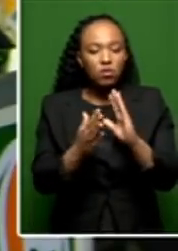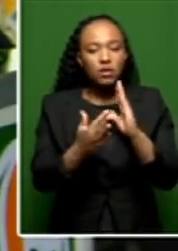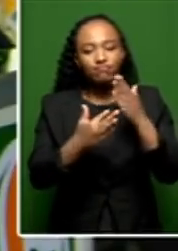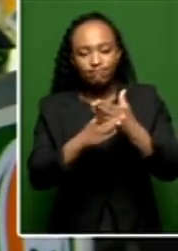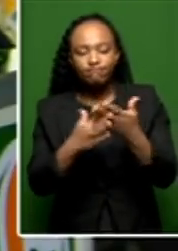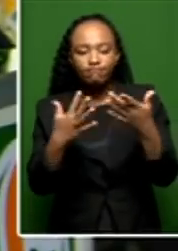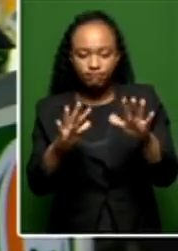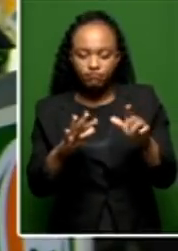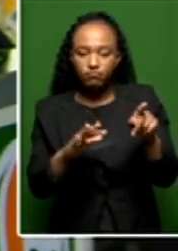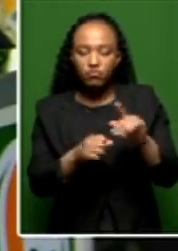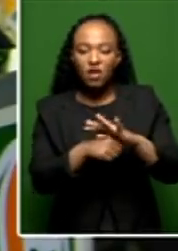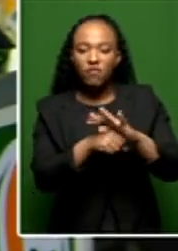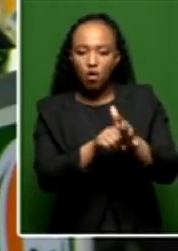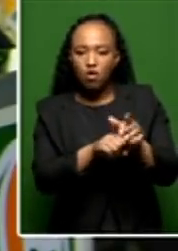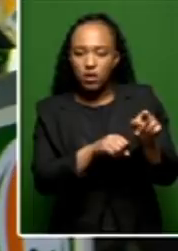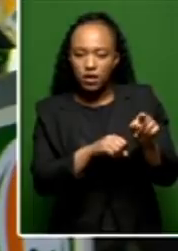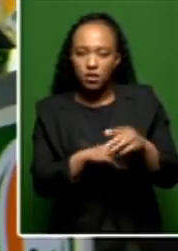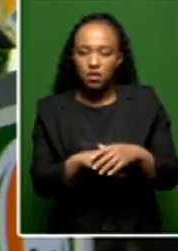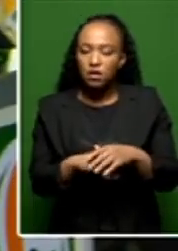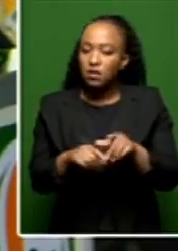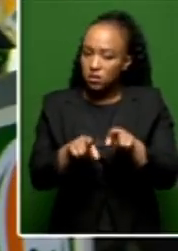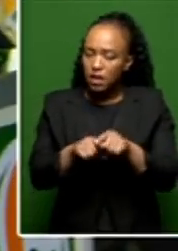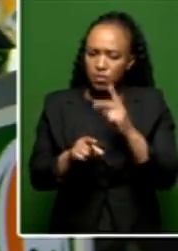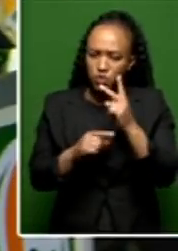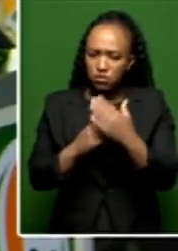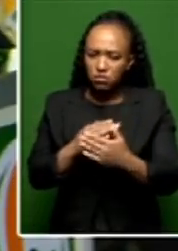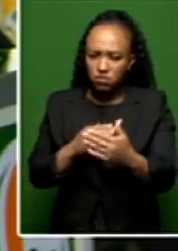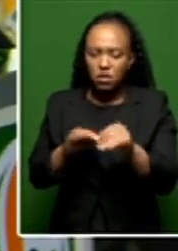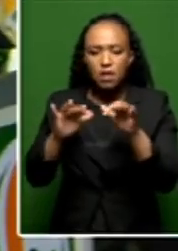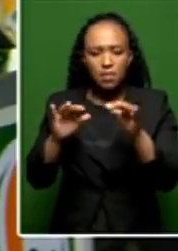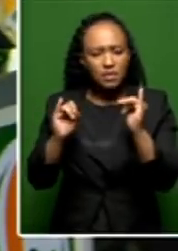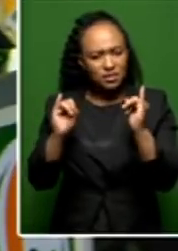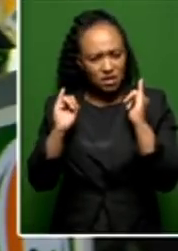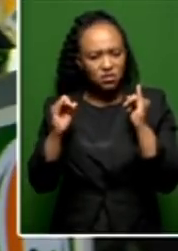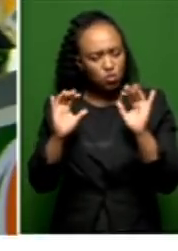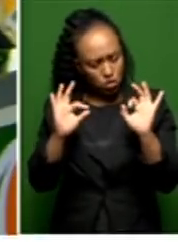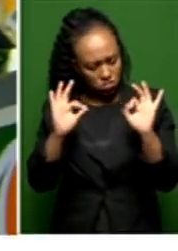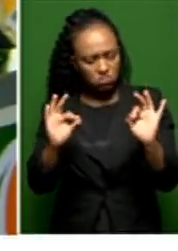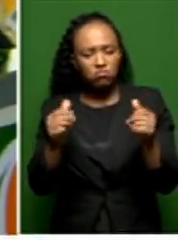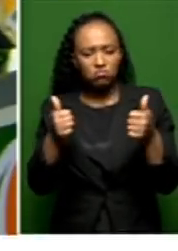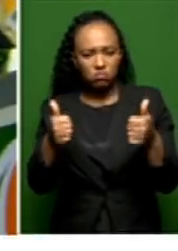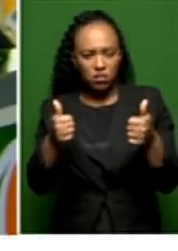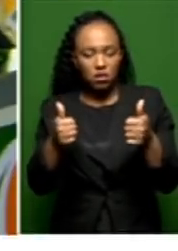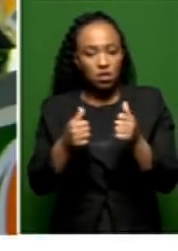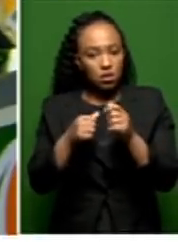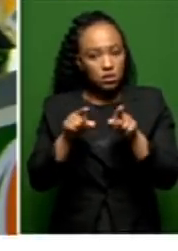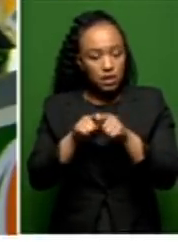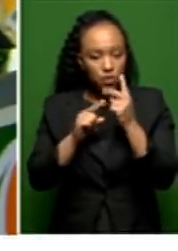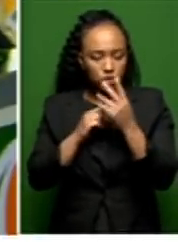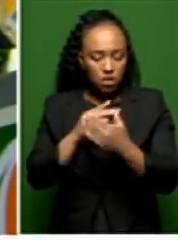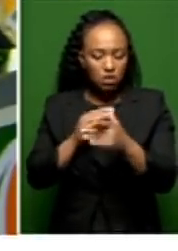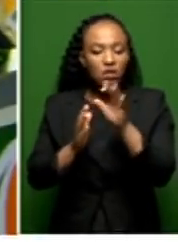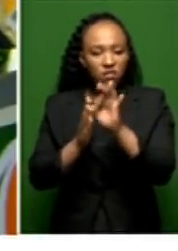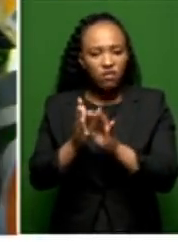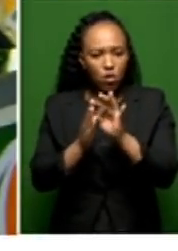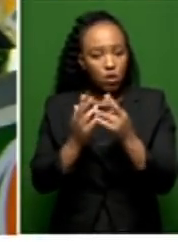interventions around the pandemic itself. And so you'll see that people took our message seriously, were eloquent on it, and you'll see it translating through the